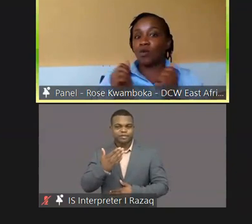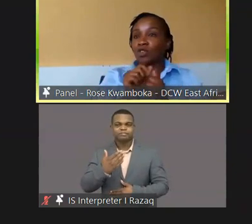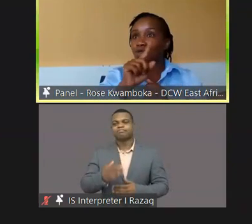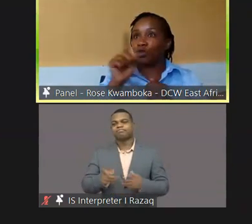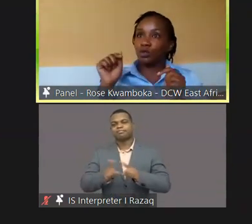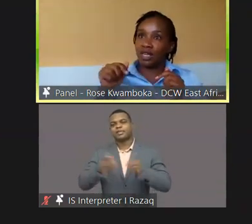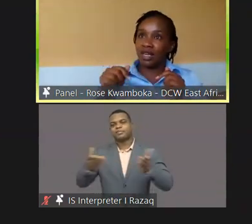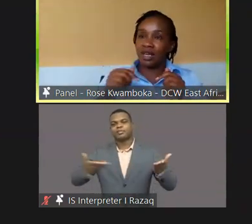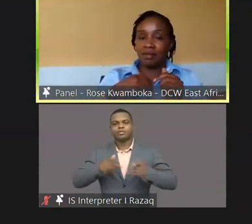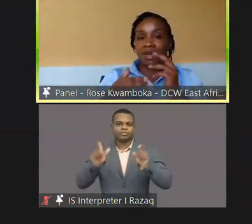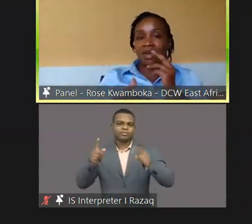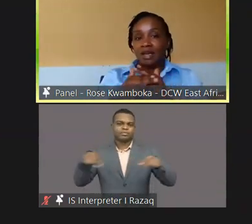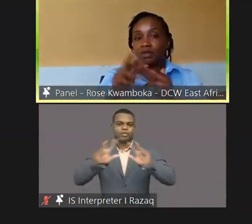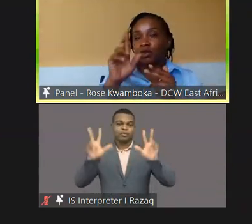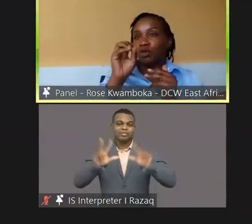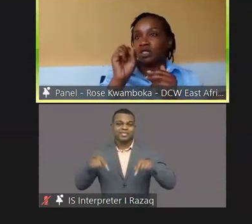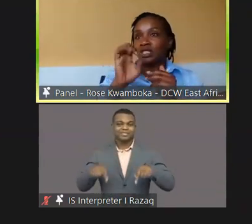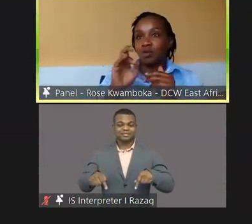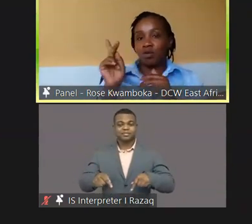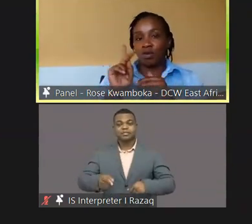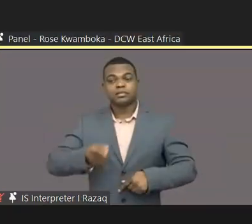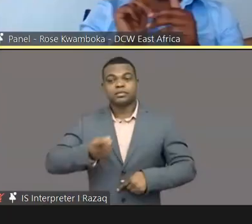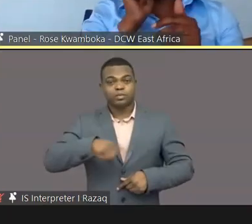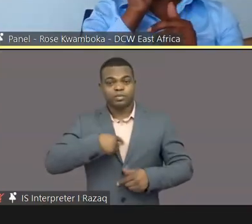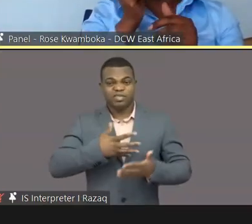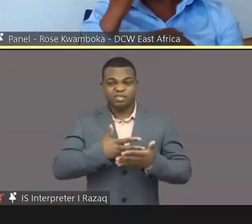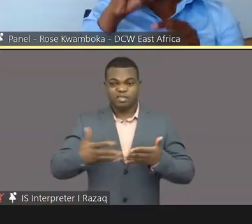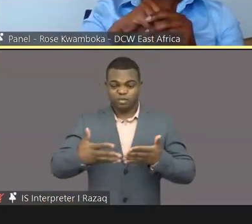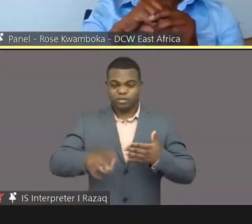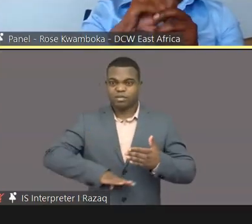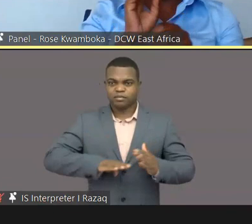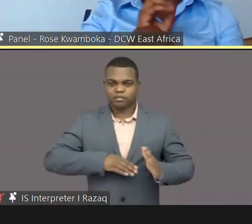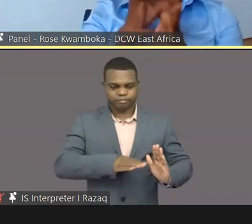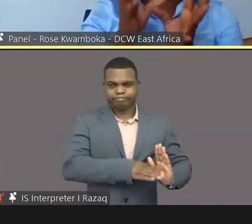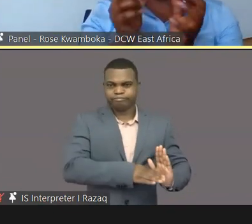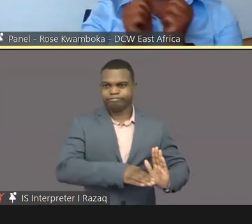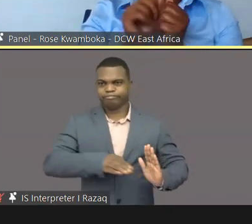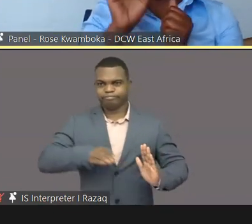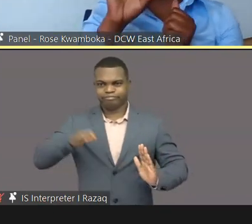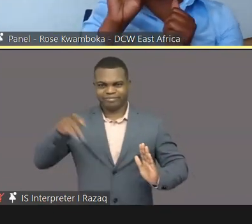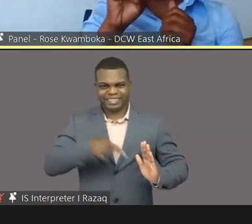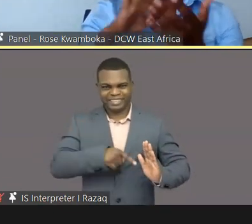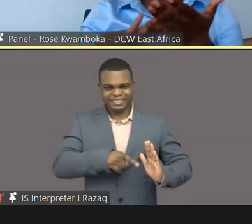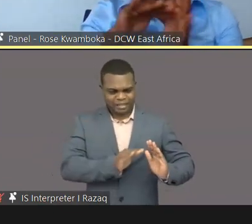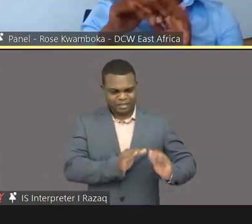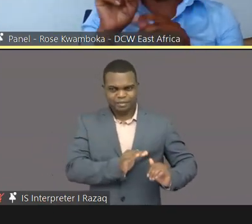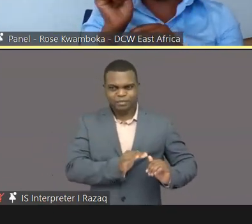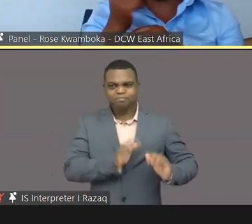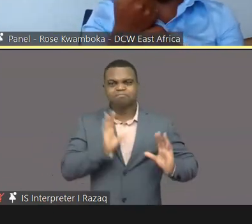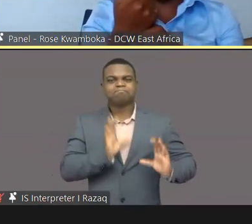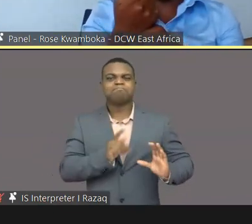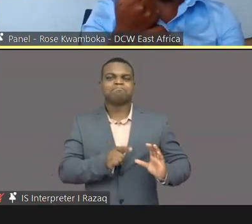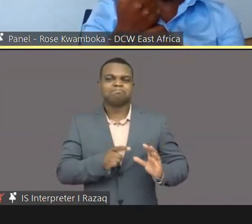very excited to be here with all of you today. My name is Rose Kwamboka. I'm the Inclusion Advisor with Deaf Child